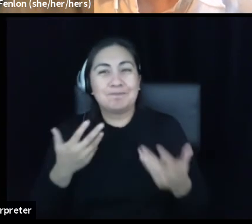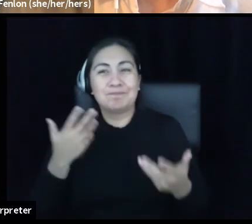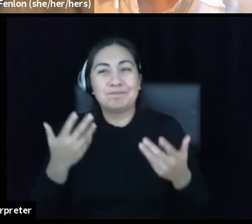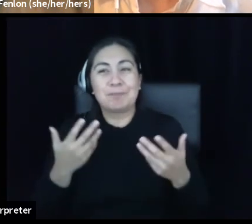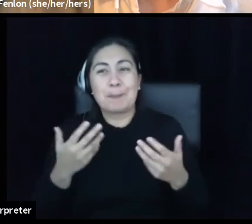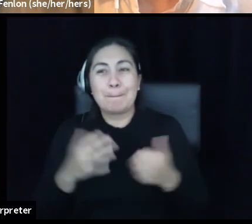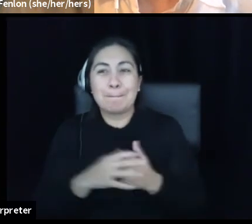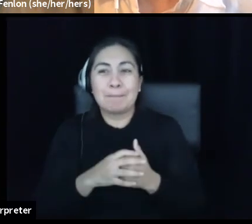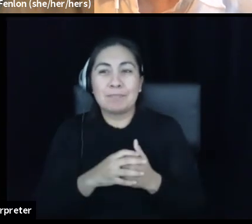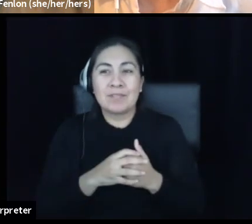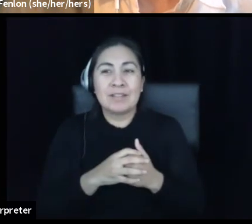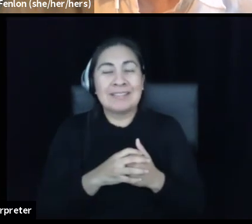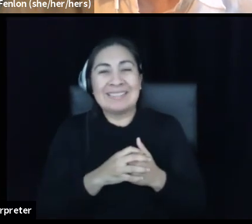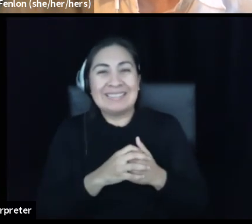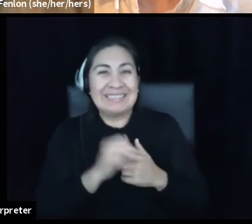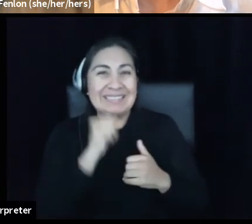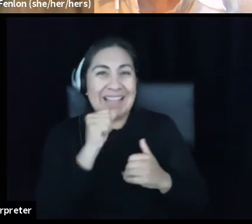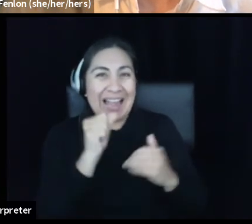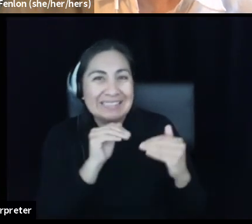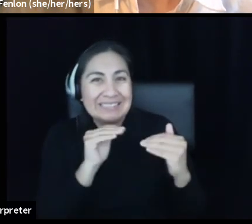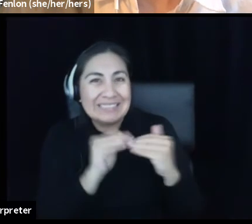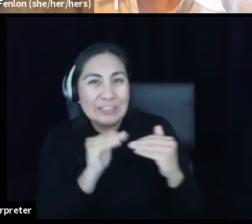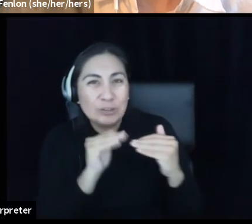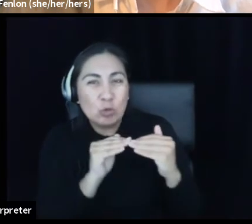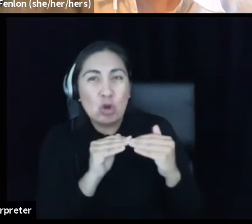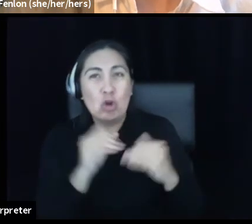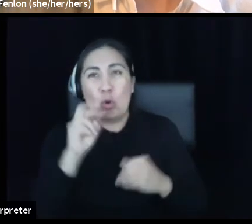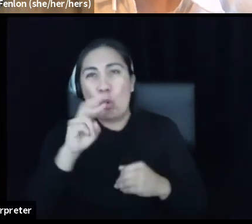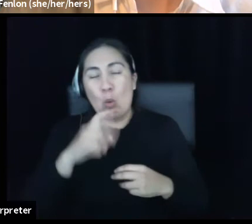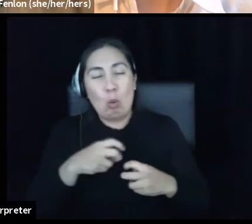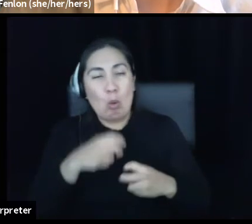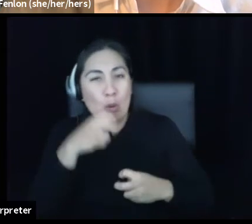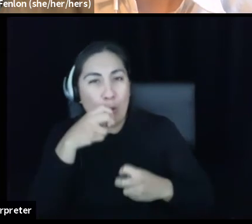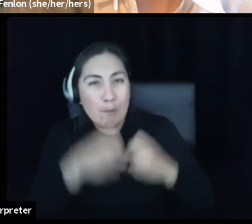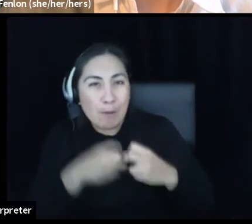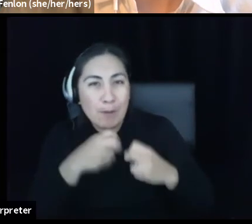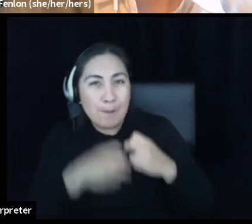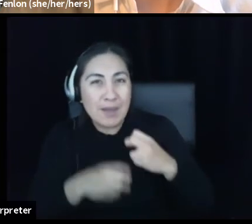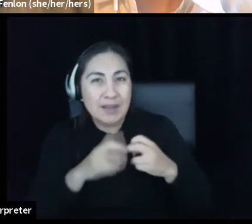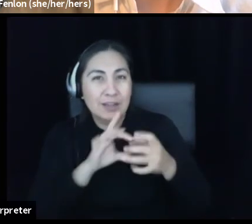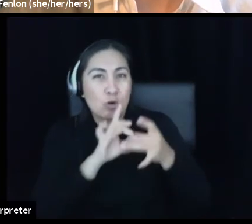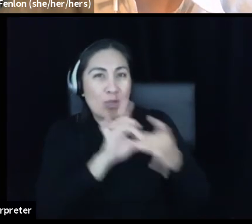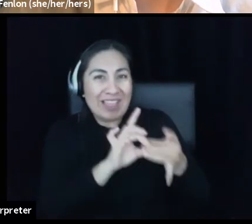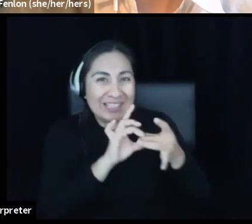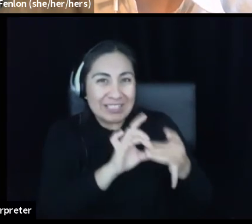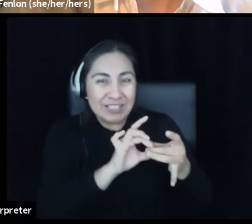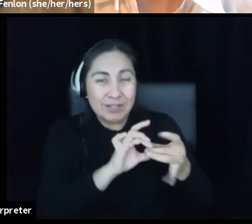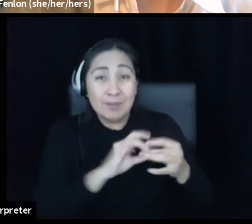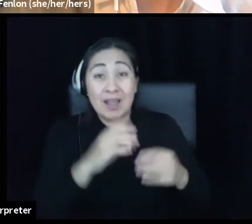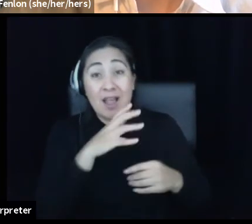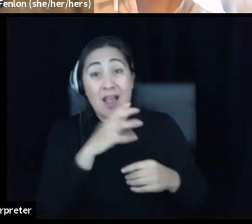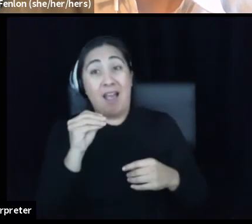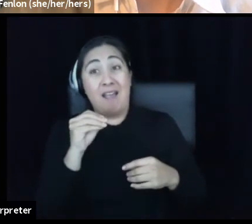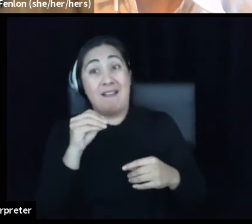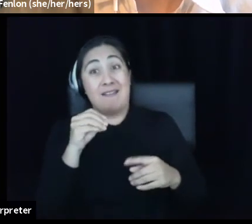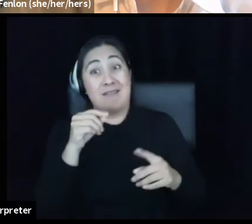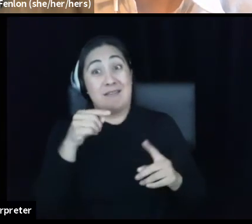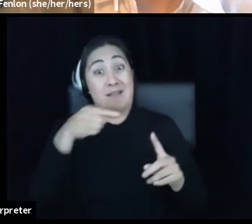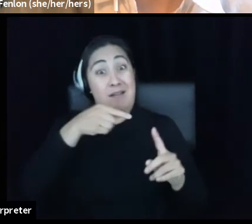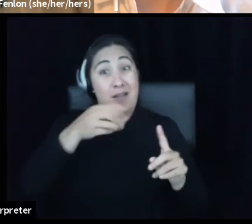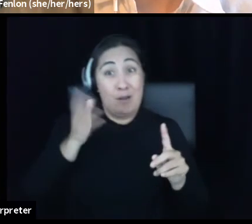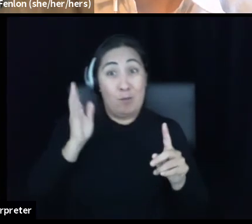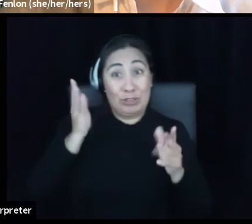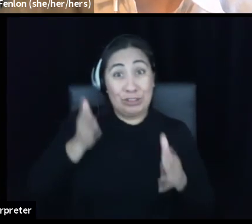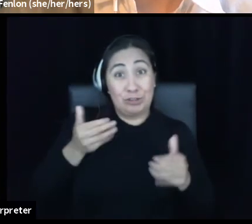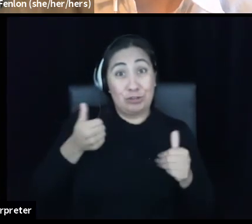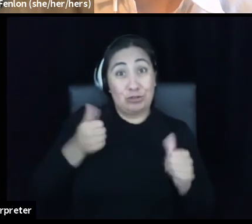an unequal or problematic relationship and this presenter is trying to take advantage of